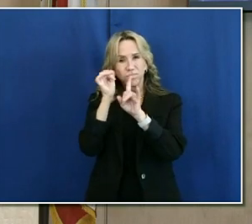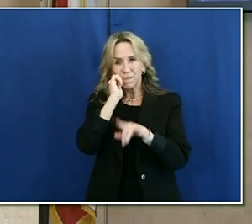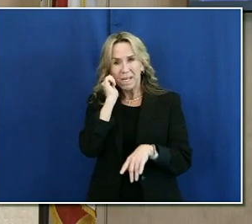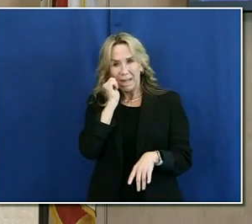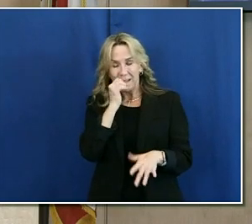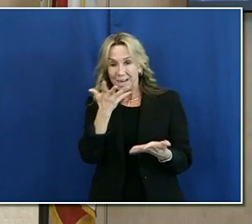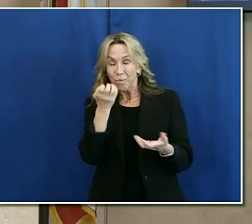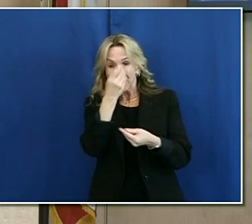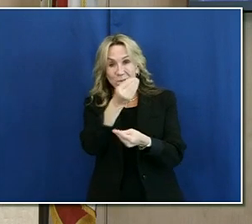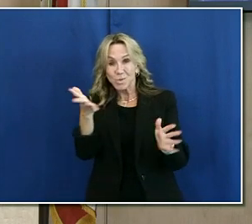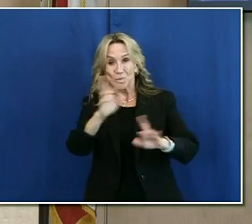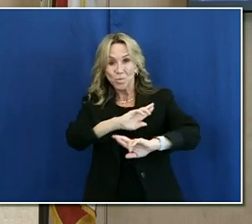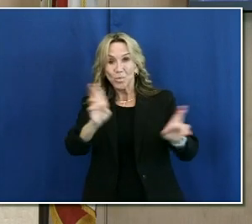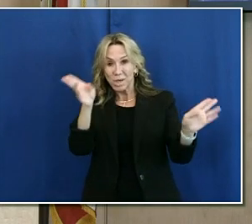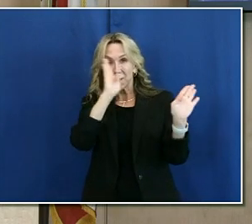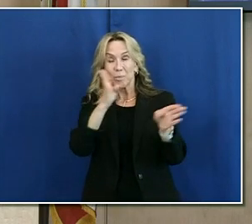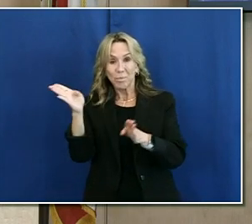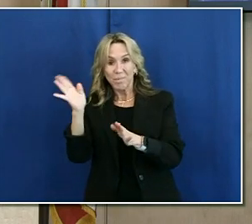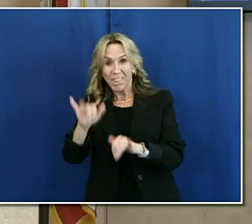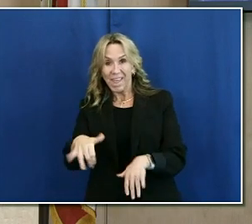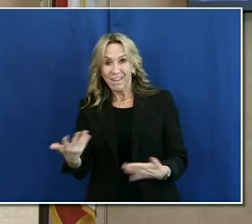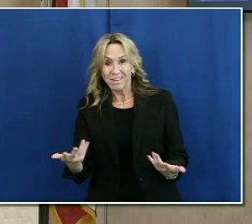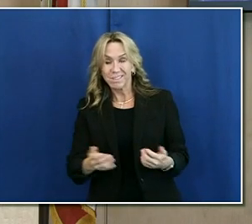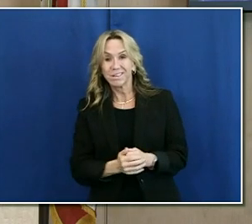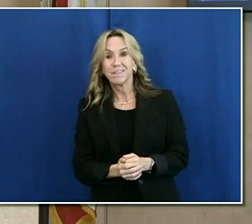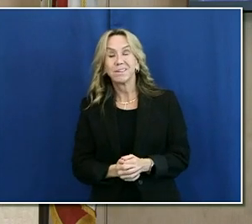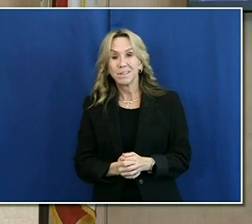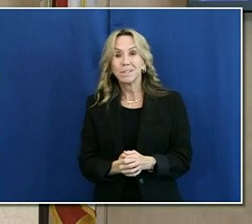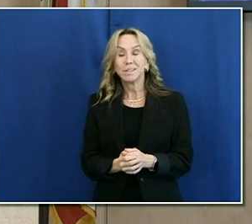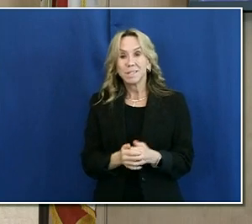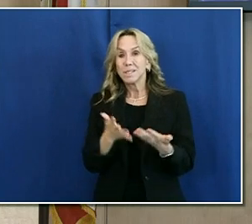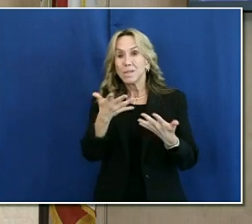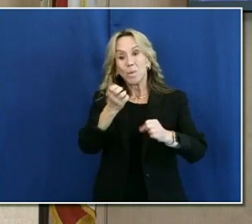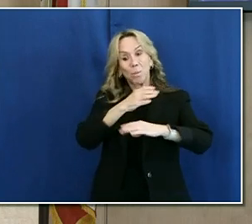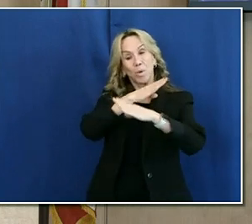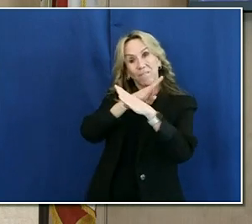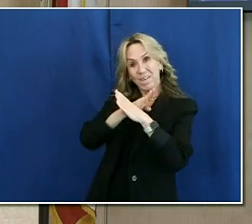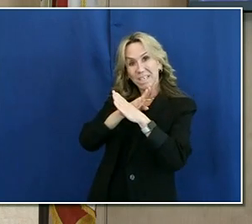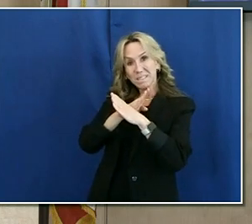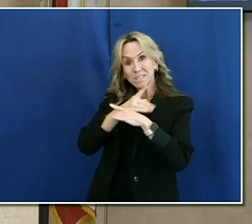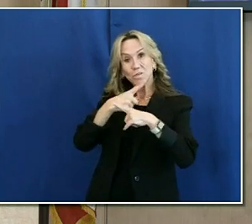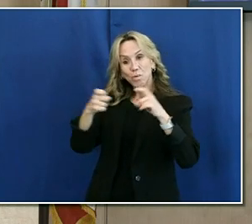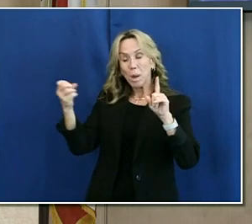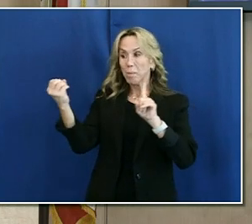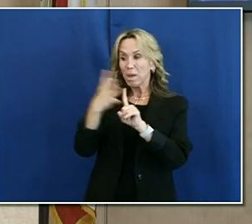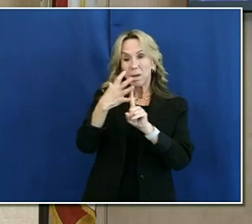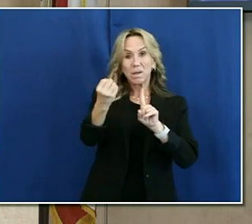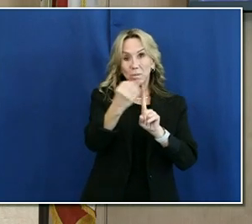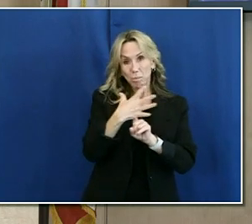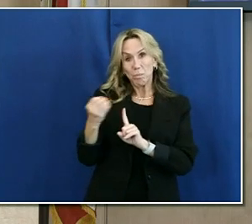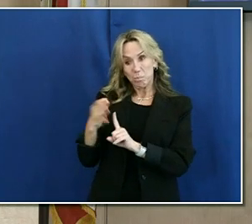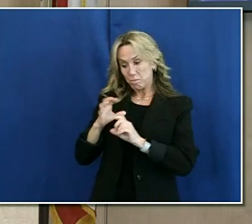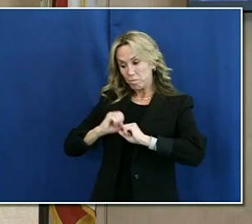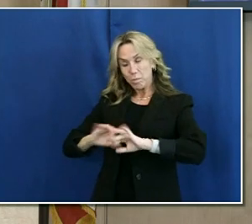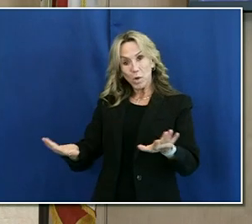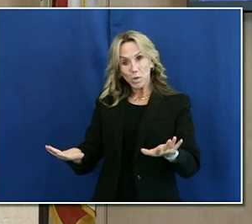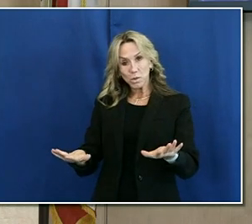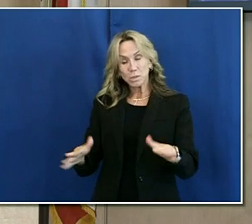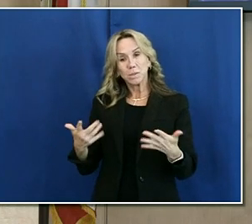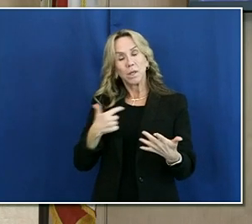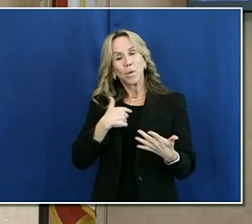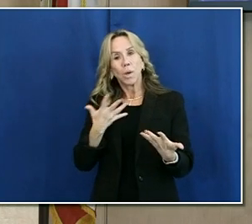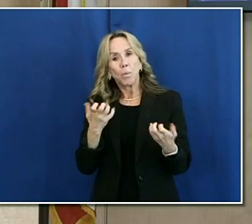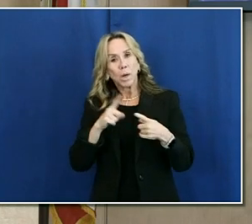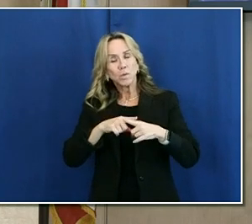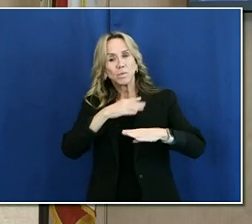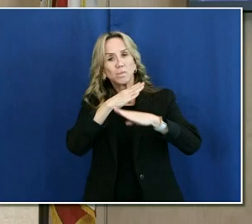be a couple steps ahead in terms of preventing any further exposures so that, again, that